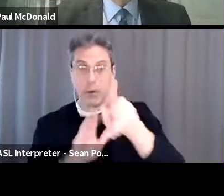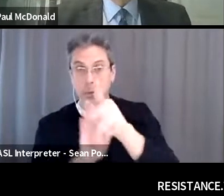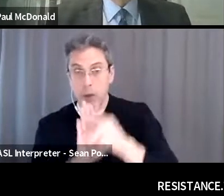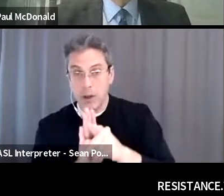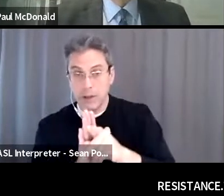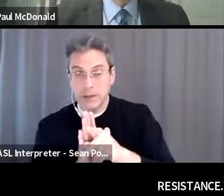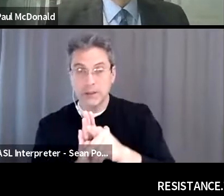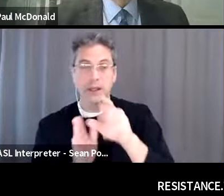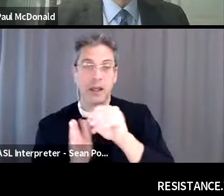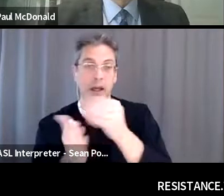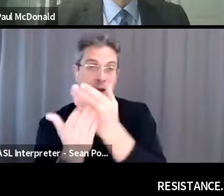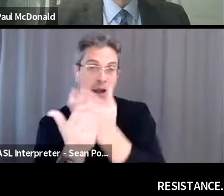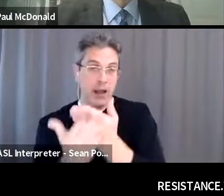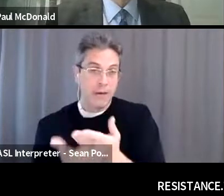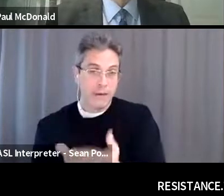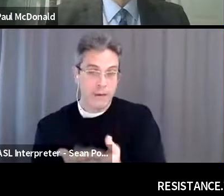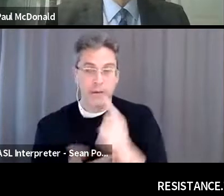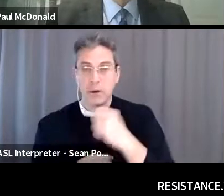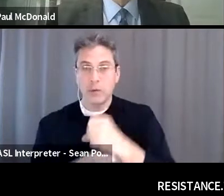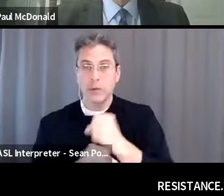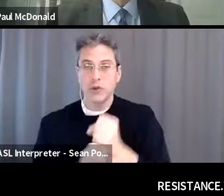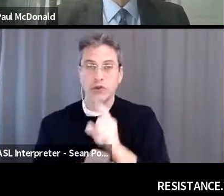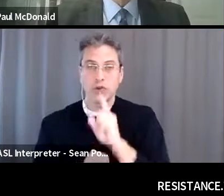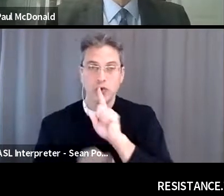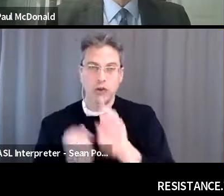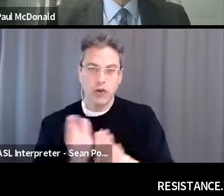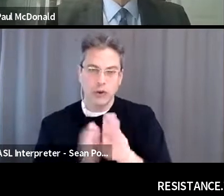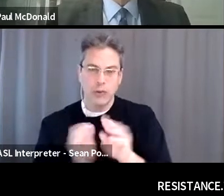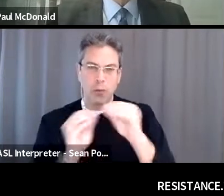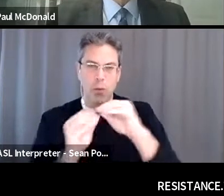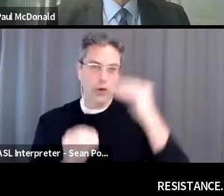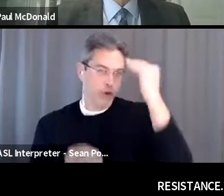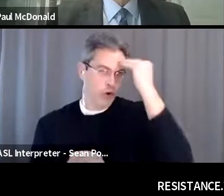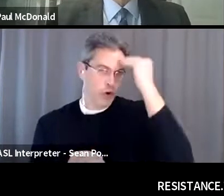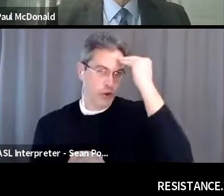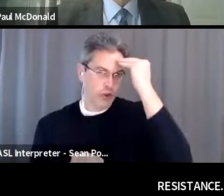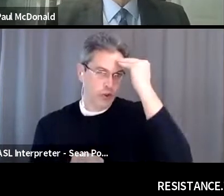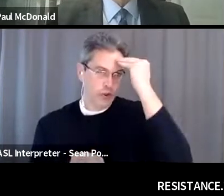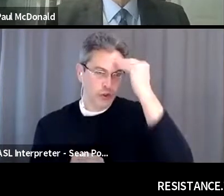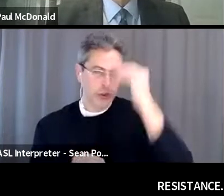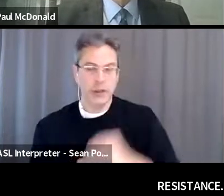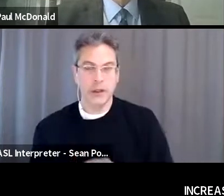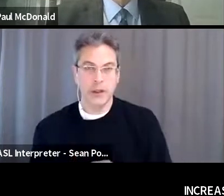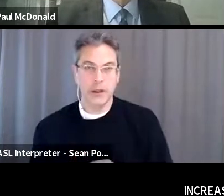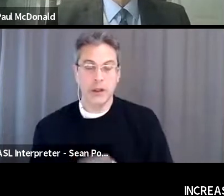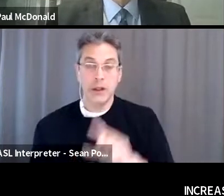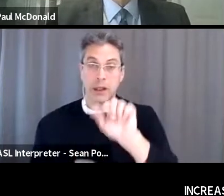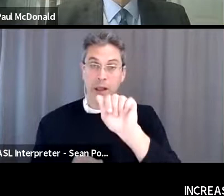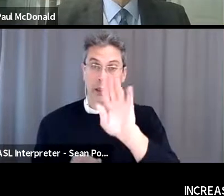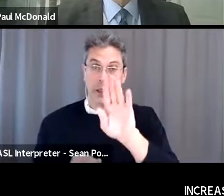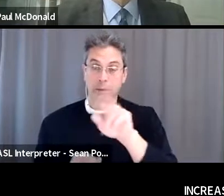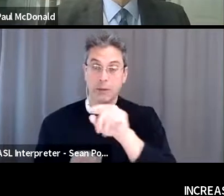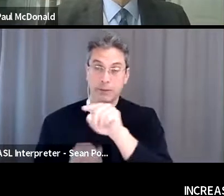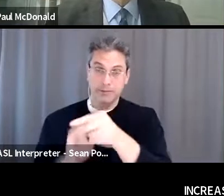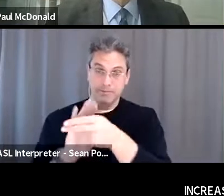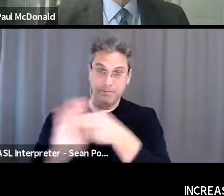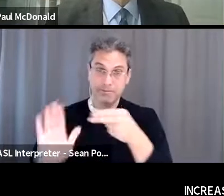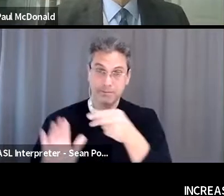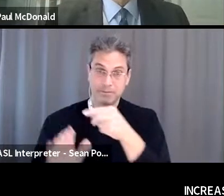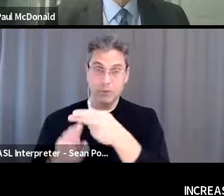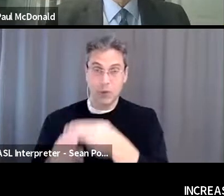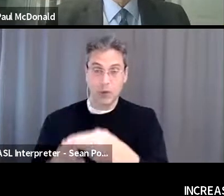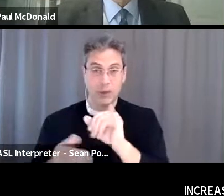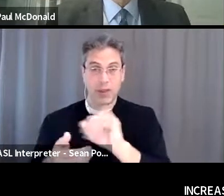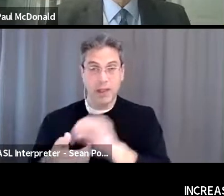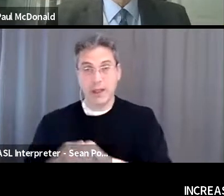ensure collaborative knowledge generation. By designating the lab as a collaborating center, WHO